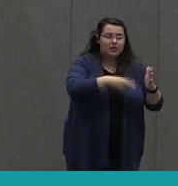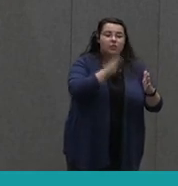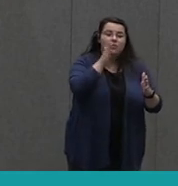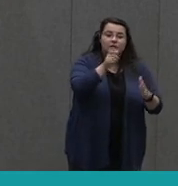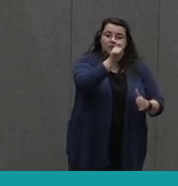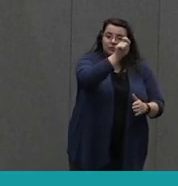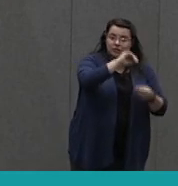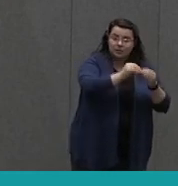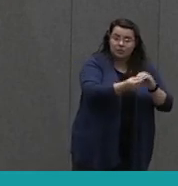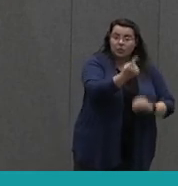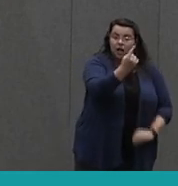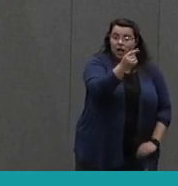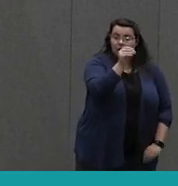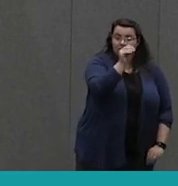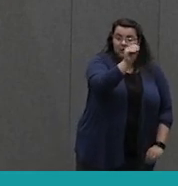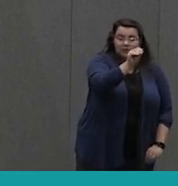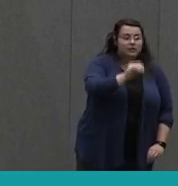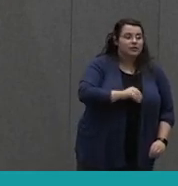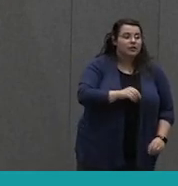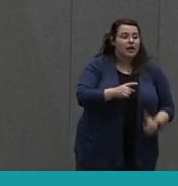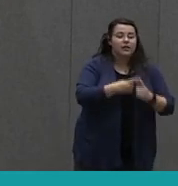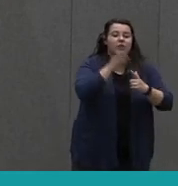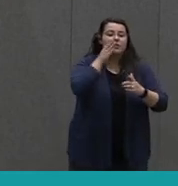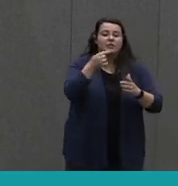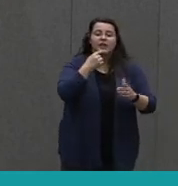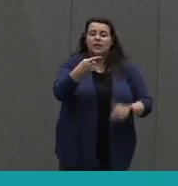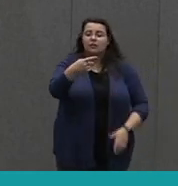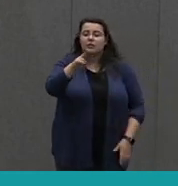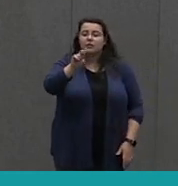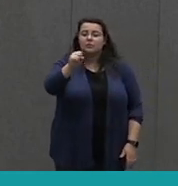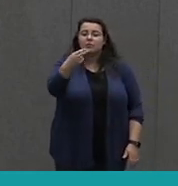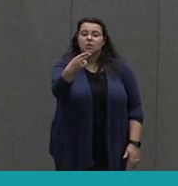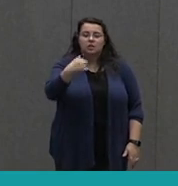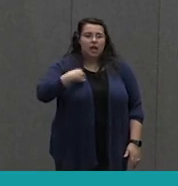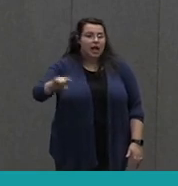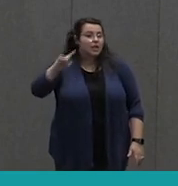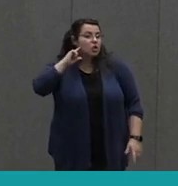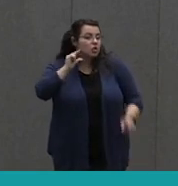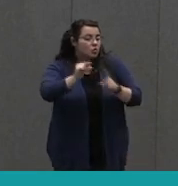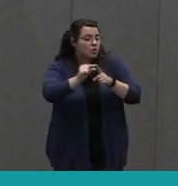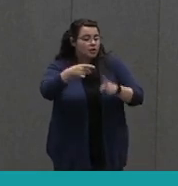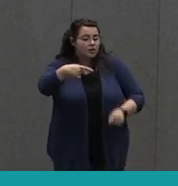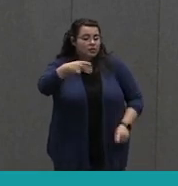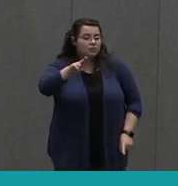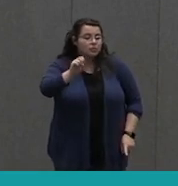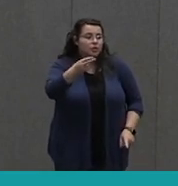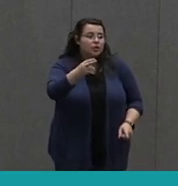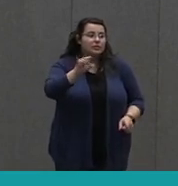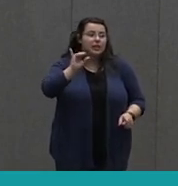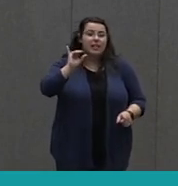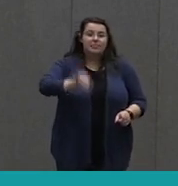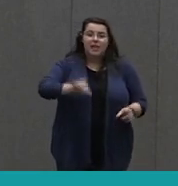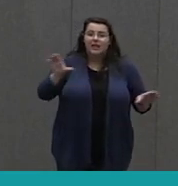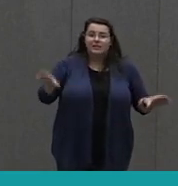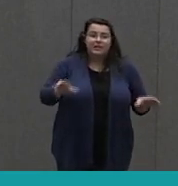ready. Let me turn to a page in here. Any page, let's find one. All right. Ready?